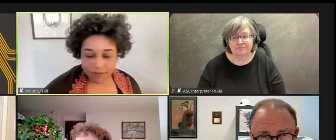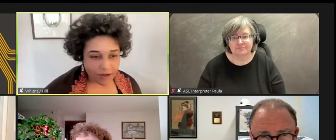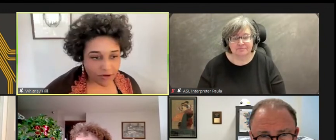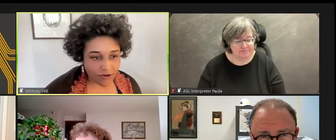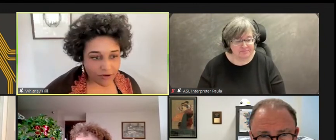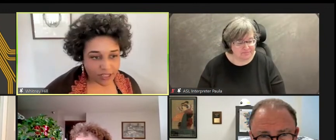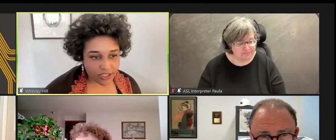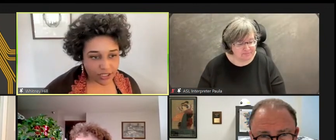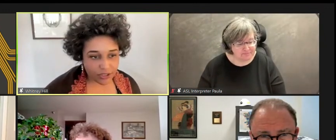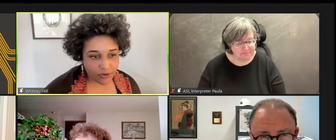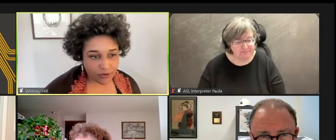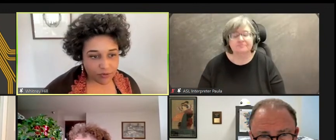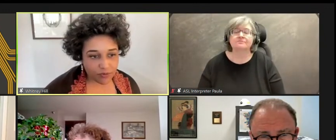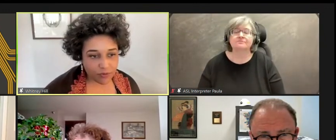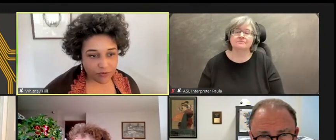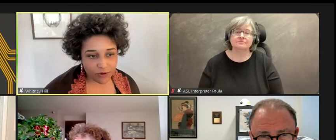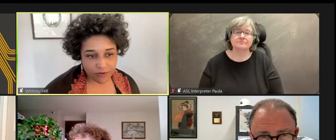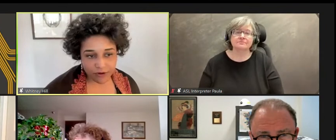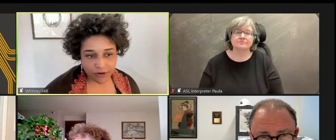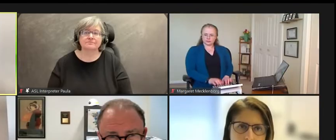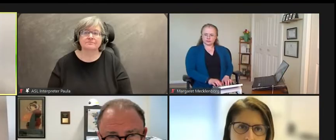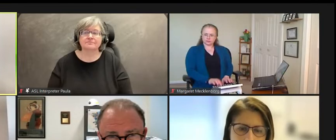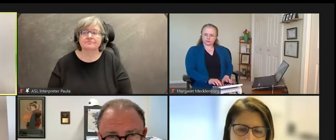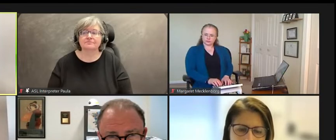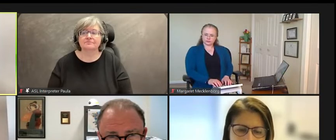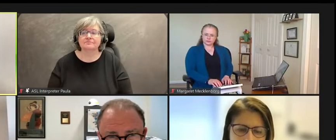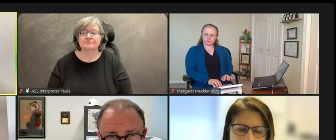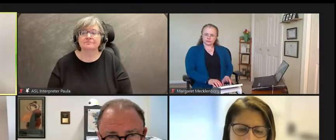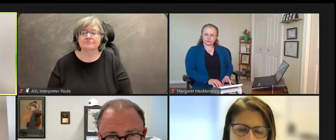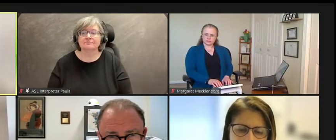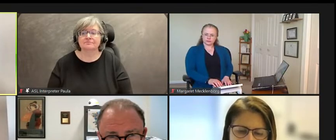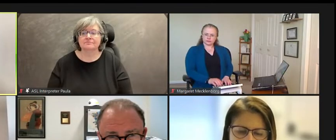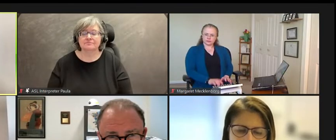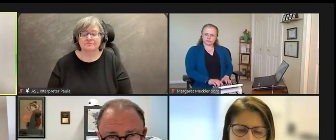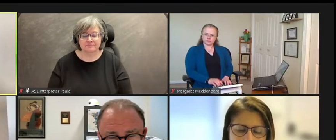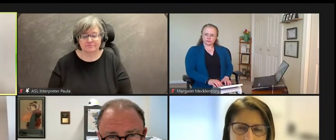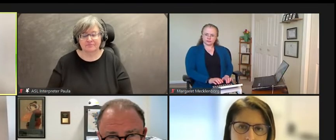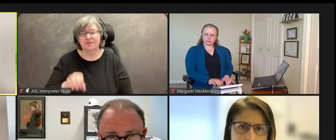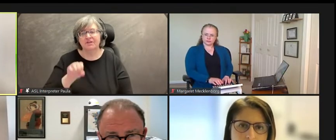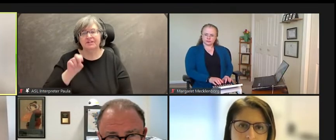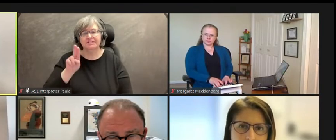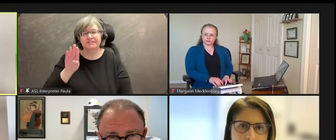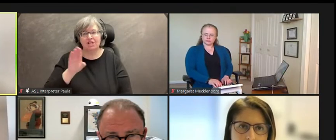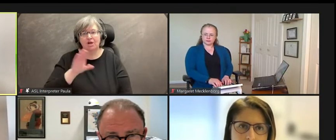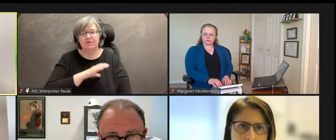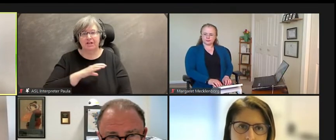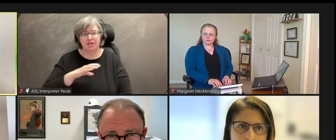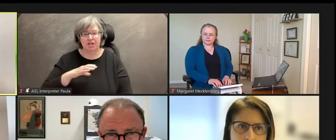Okay, so we are going to move over to subcommittee reports.